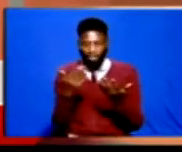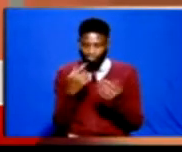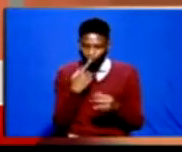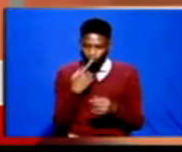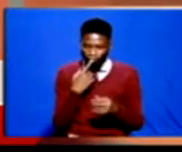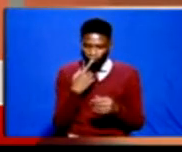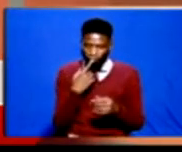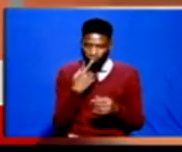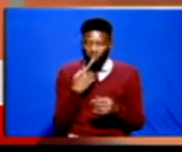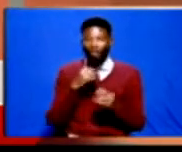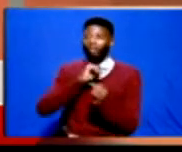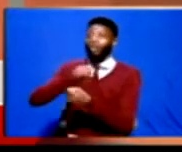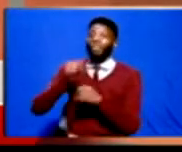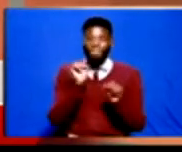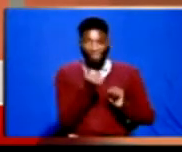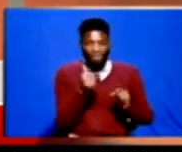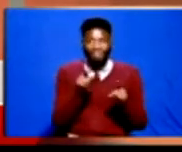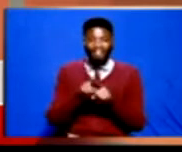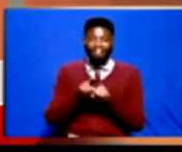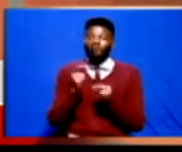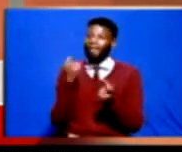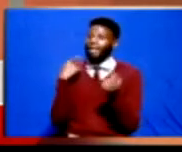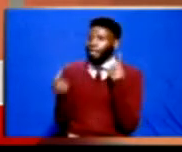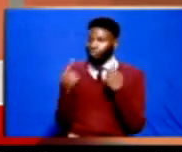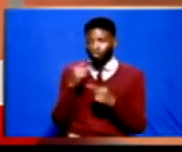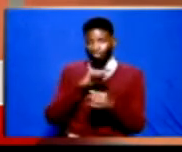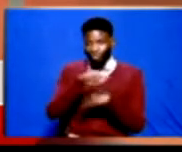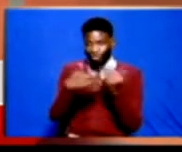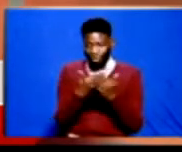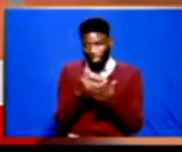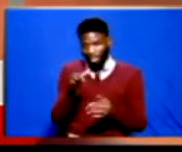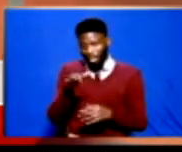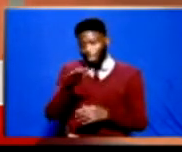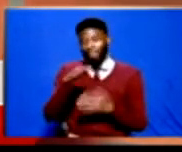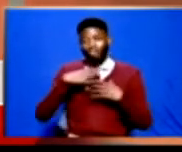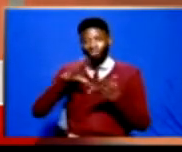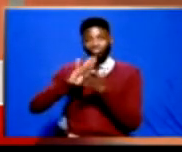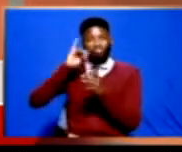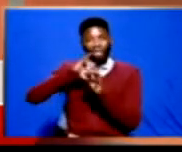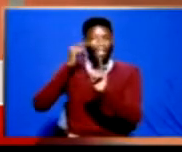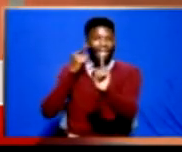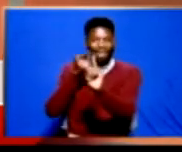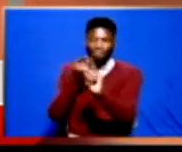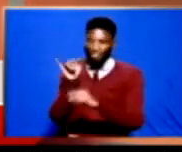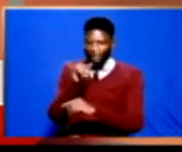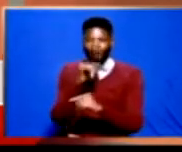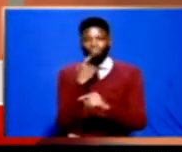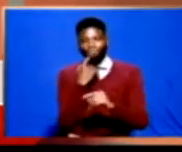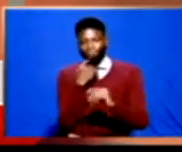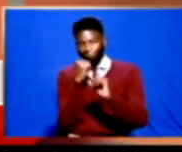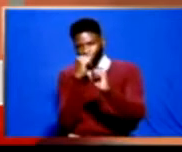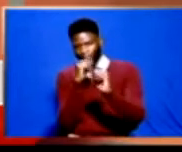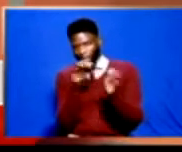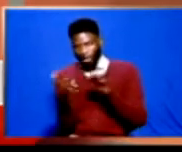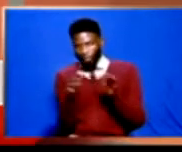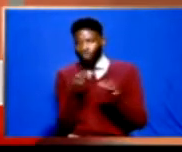in Homa Bay and also in Kericho, and all these investors are looking towards and are assessing the potential that this will